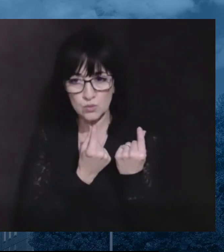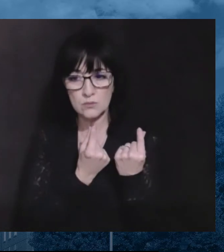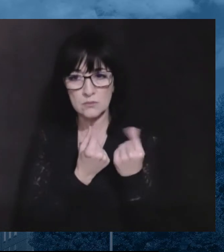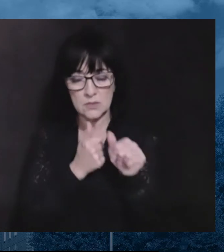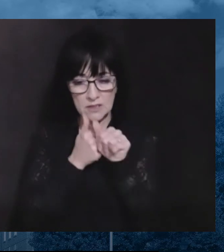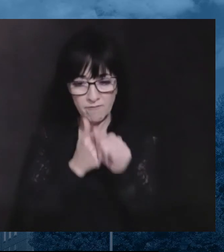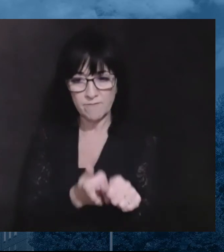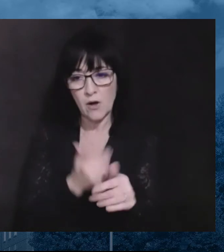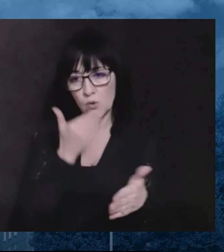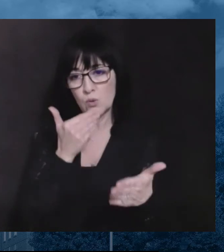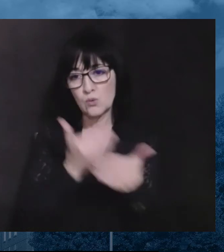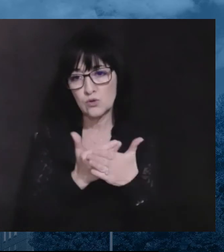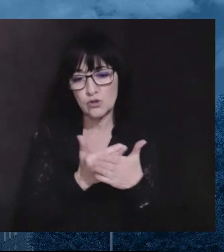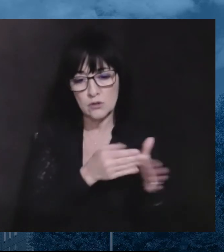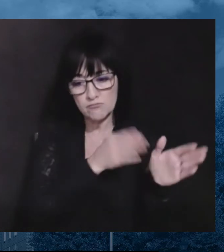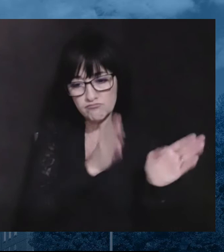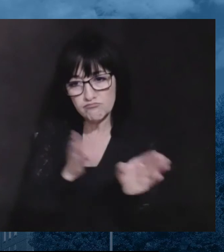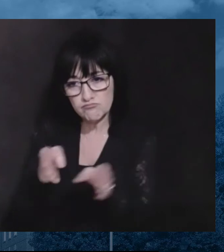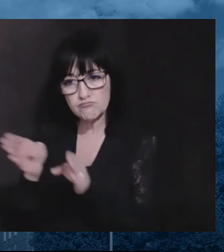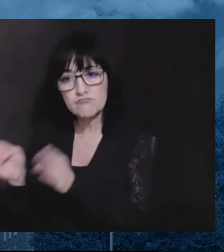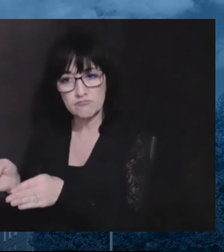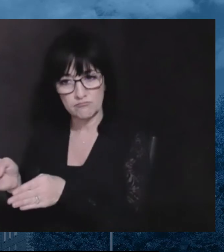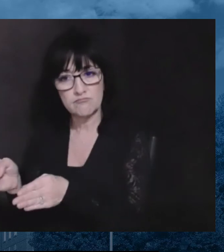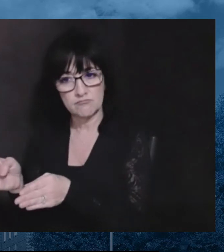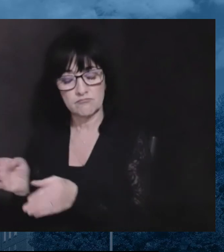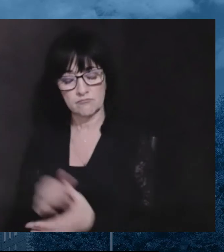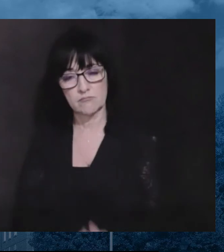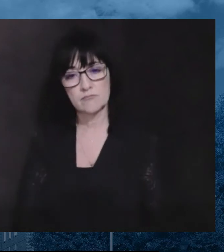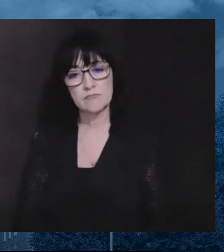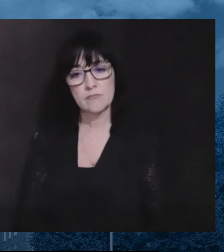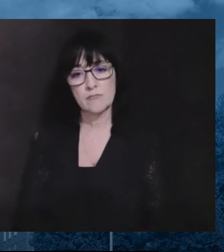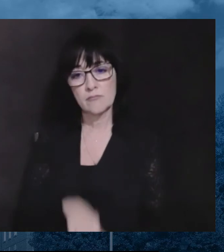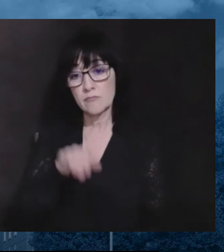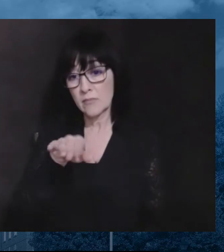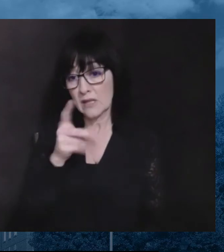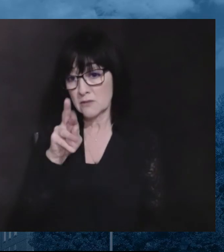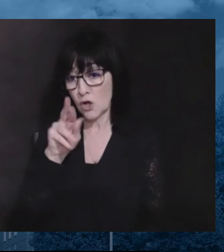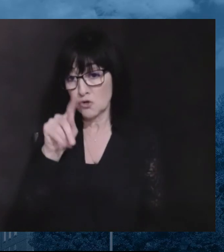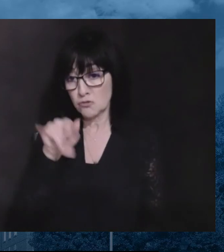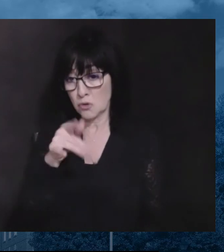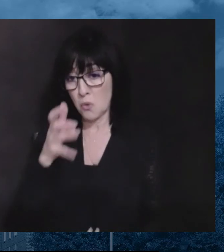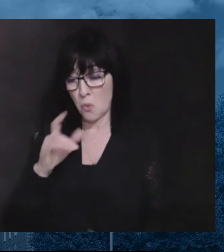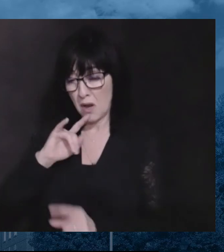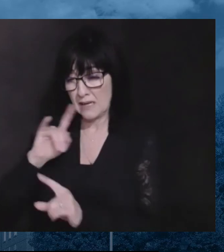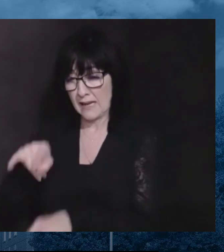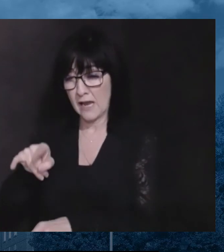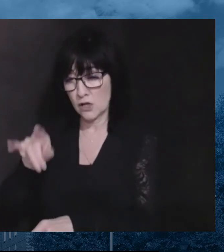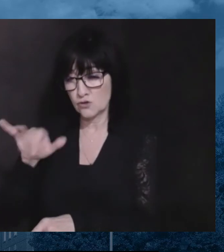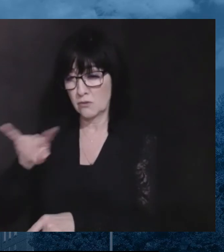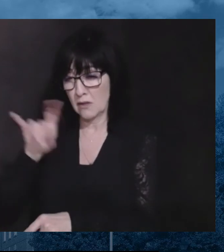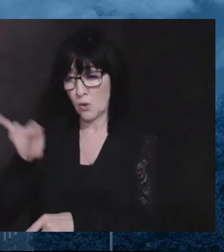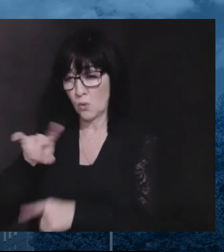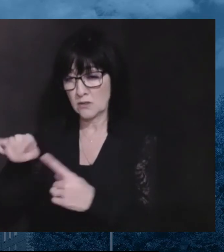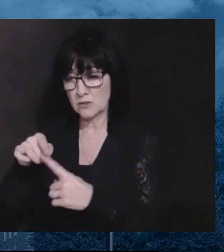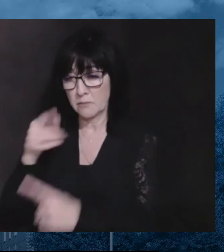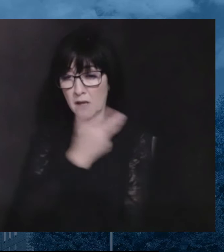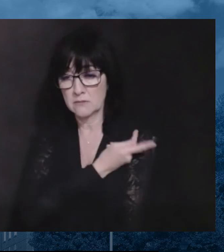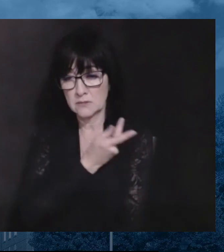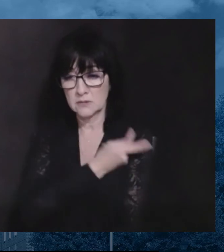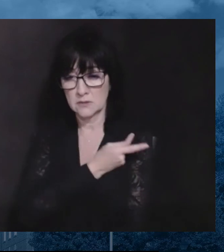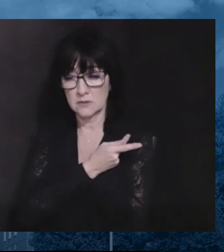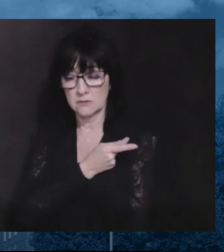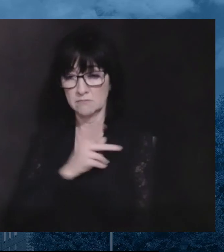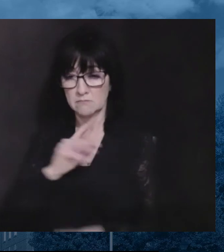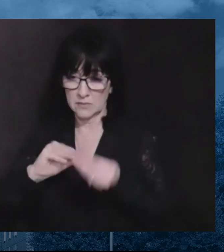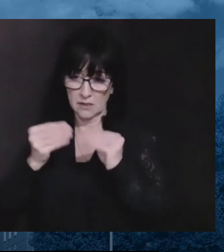position sooner rather than later. Dr. Rattay? Yeah. So, first